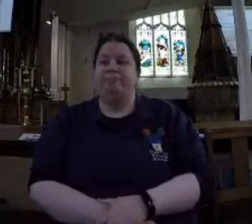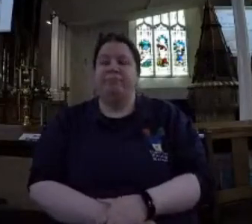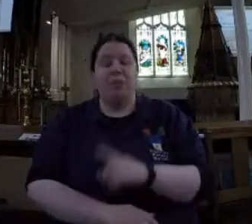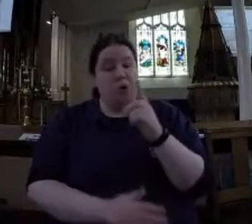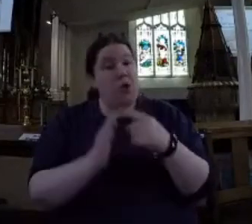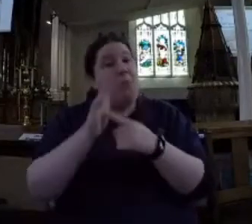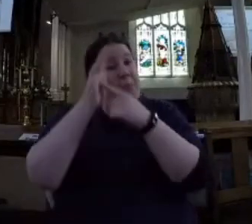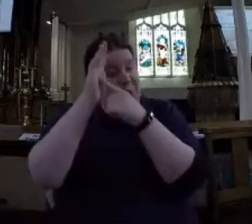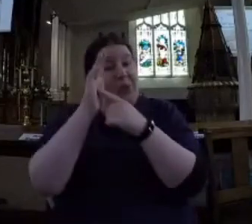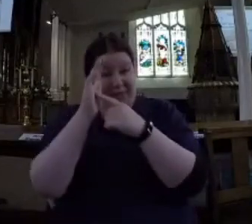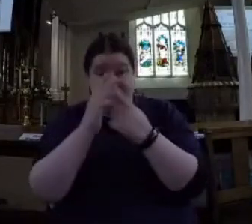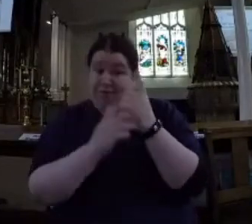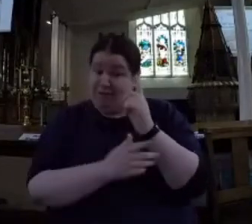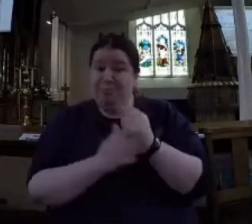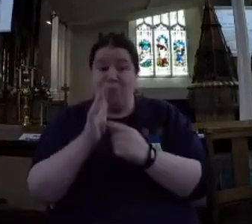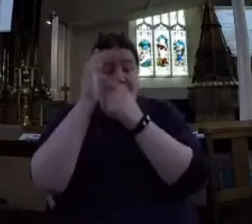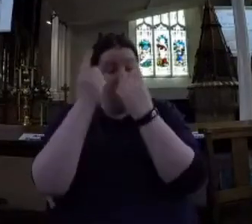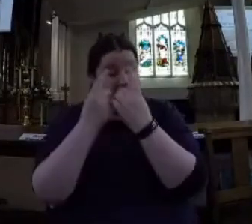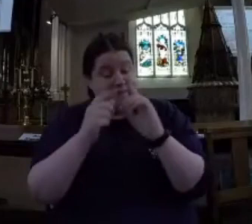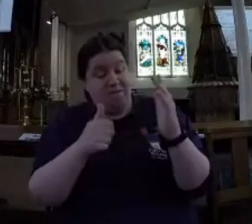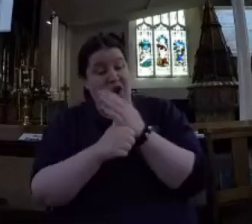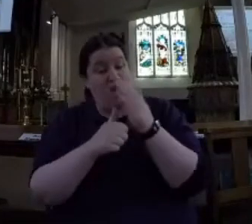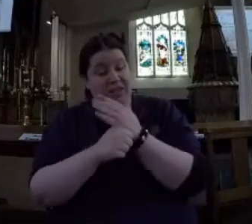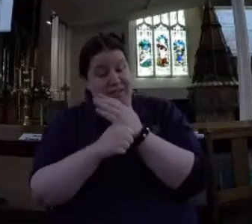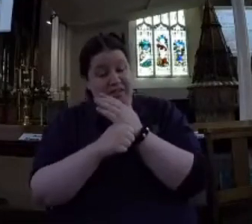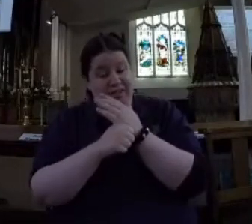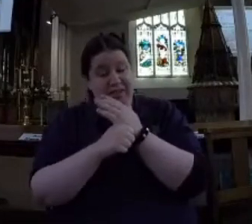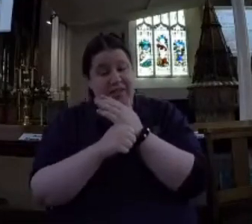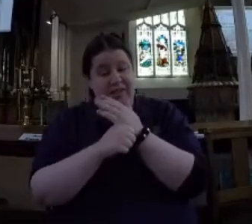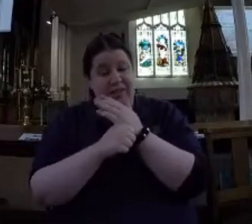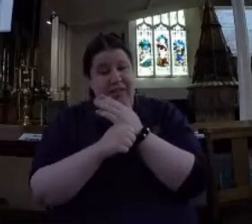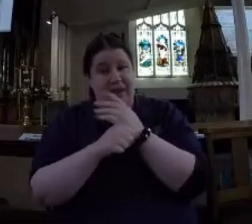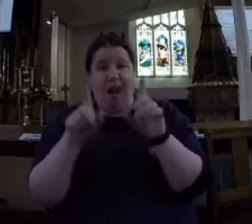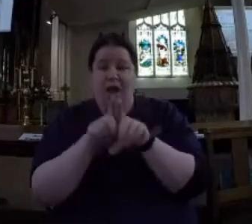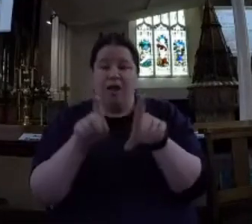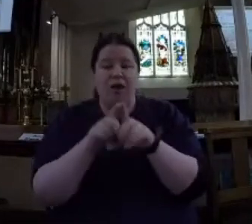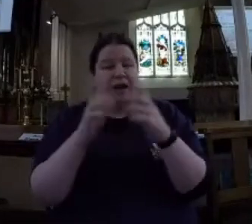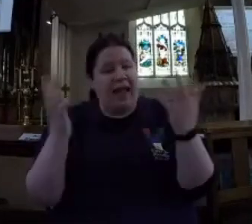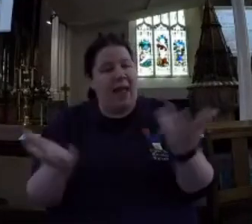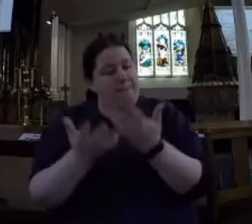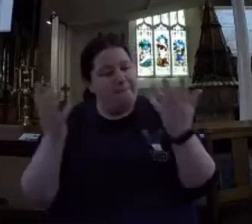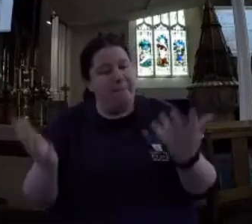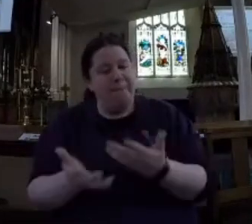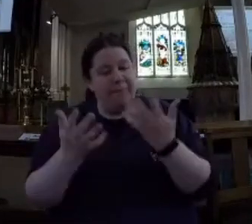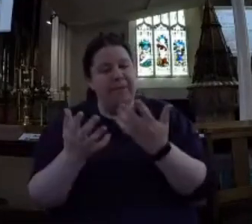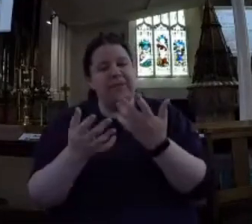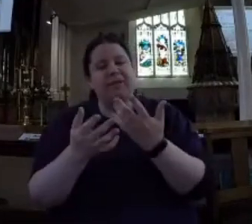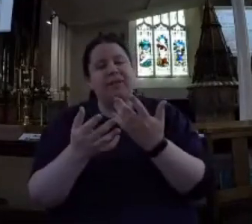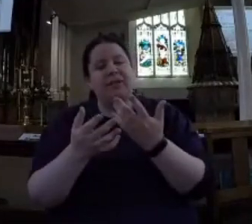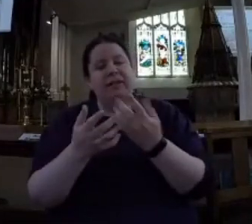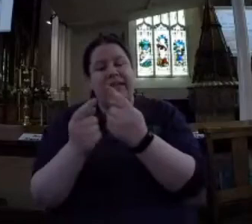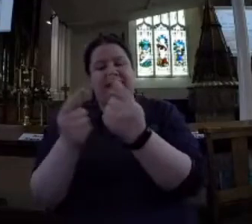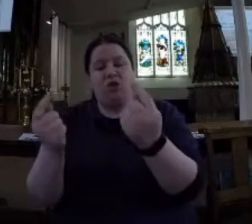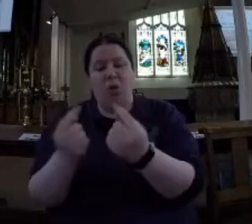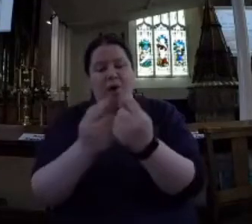Put the important things in first in your life. And just like on a games board, every square